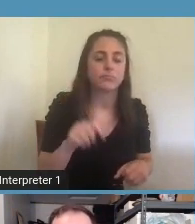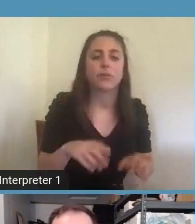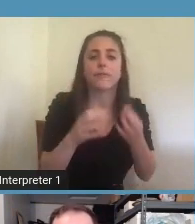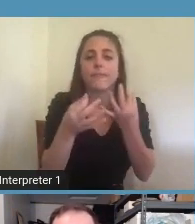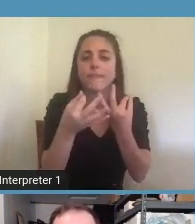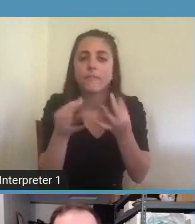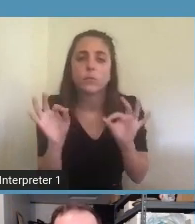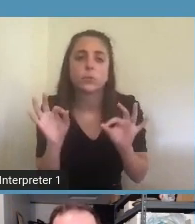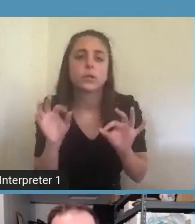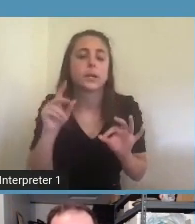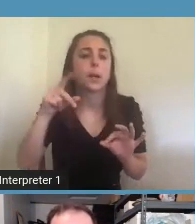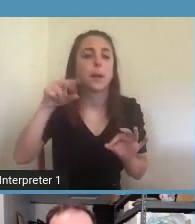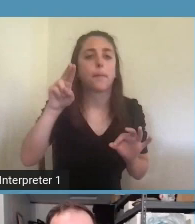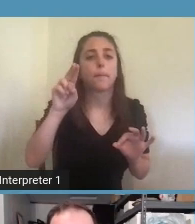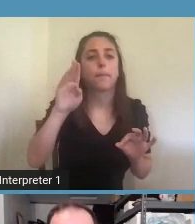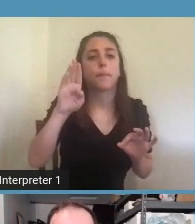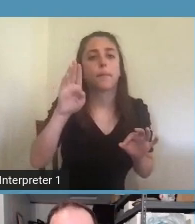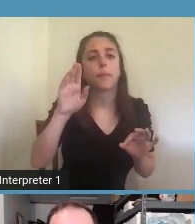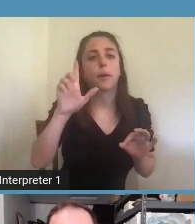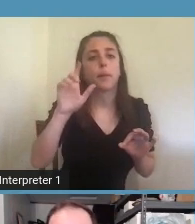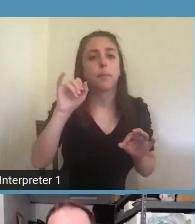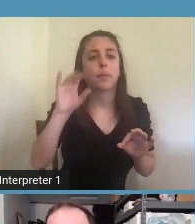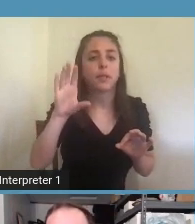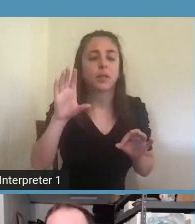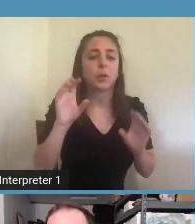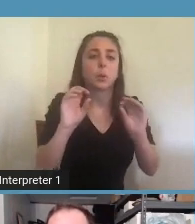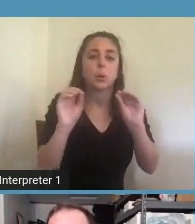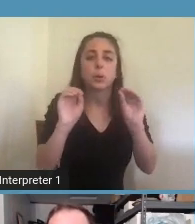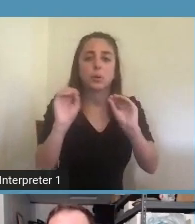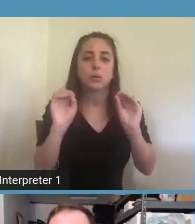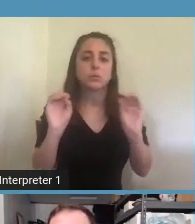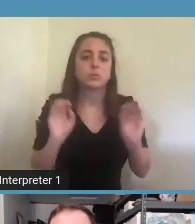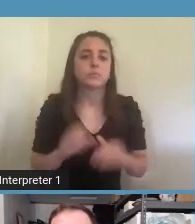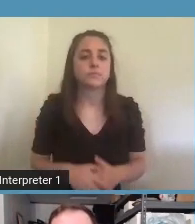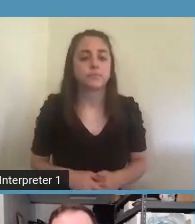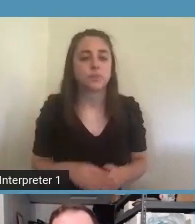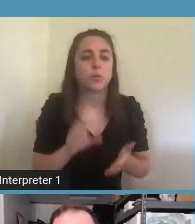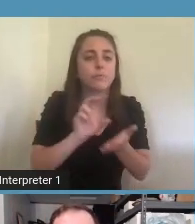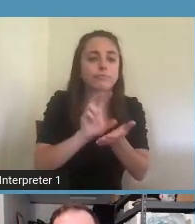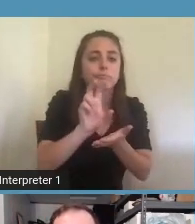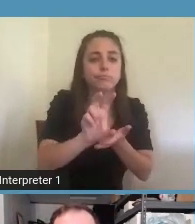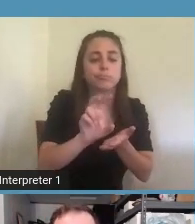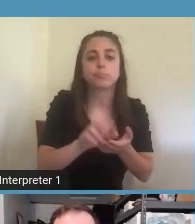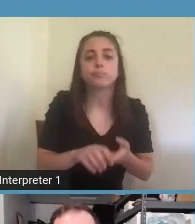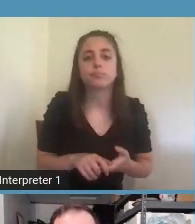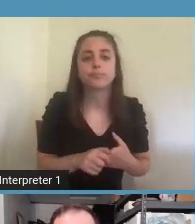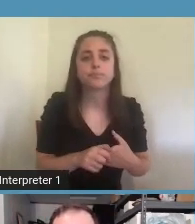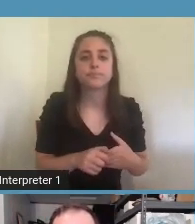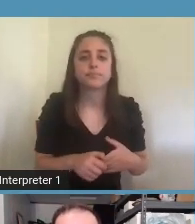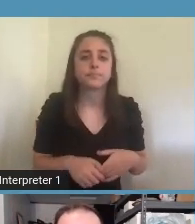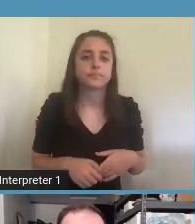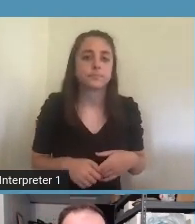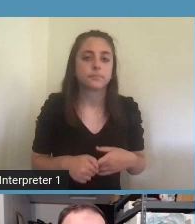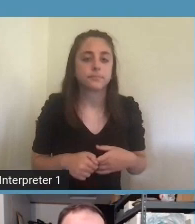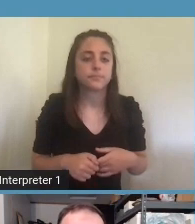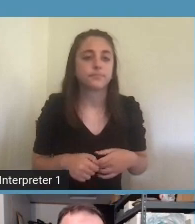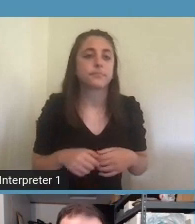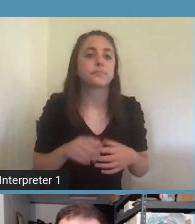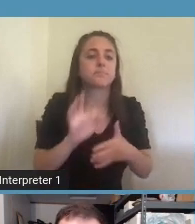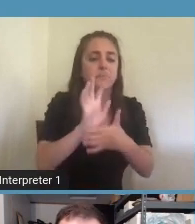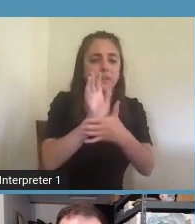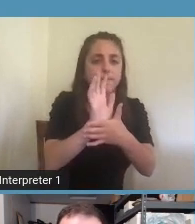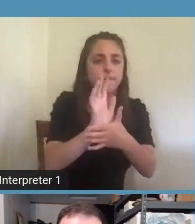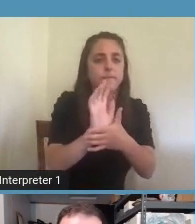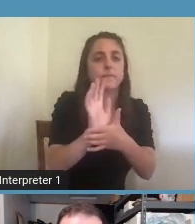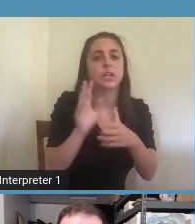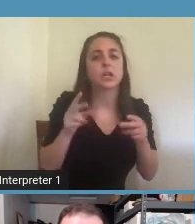public domain, no attribution required, stills, images, vector graphics, and video clips.